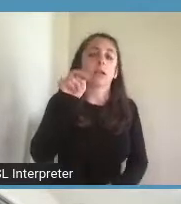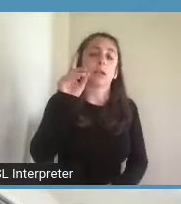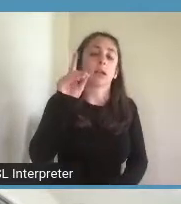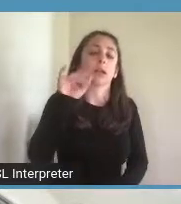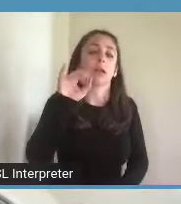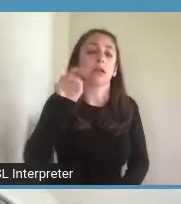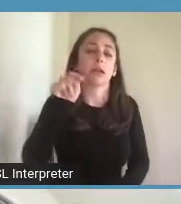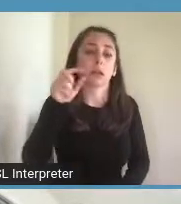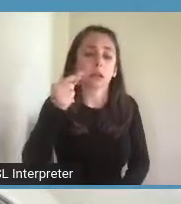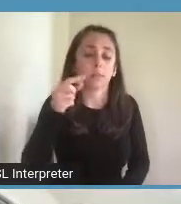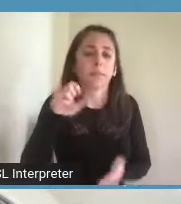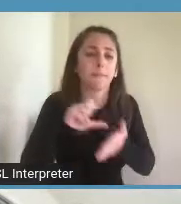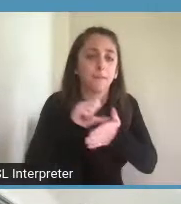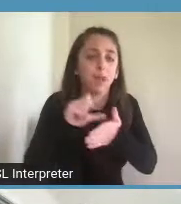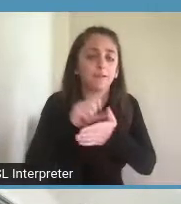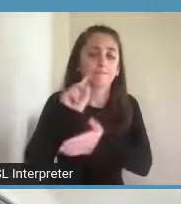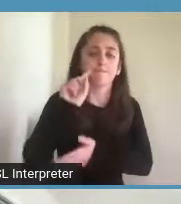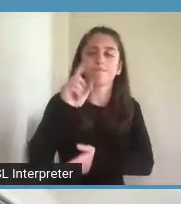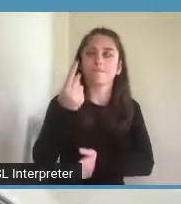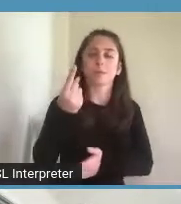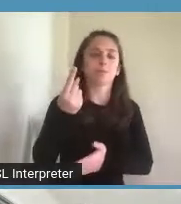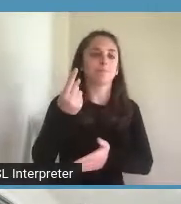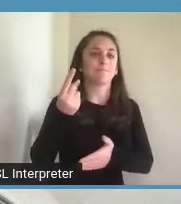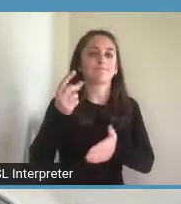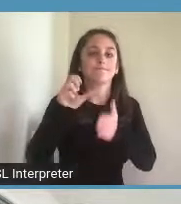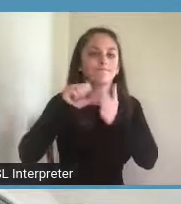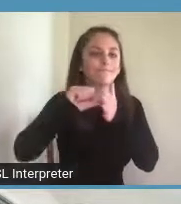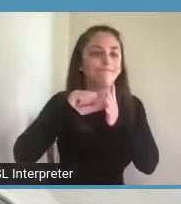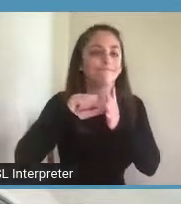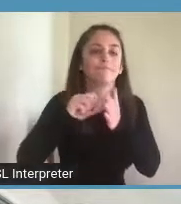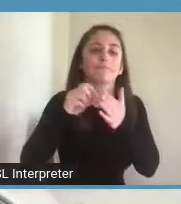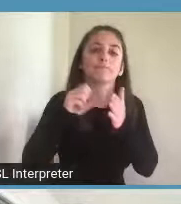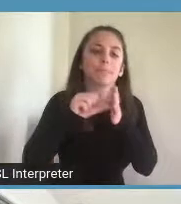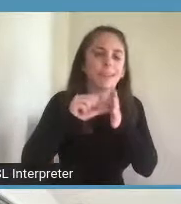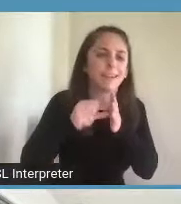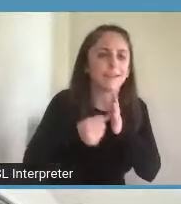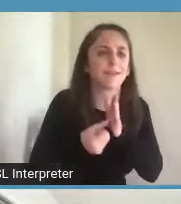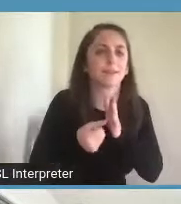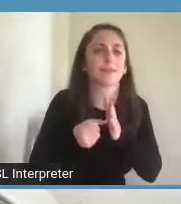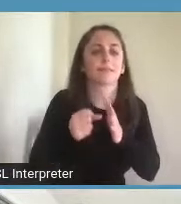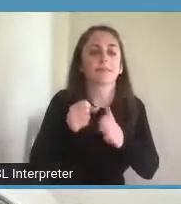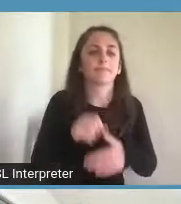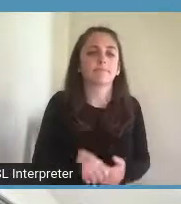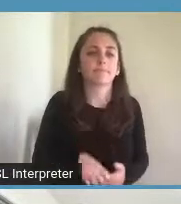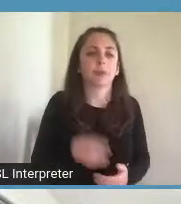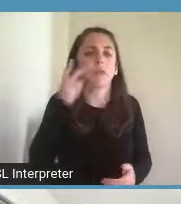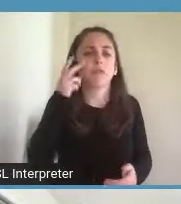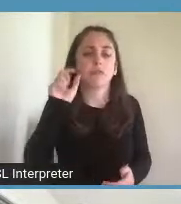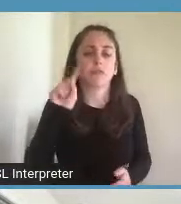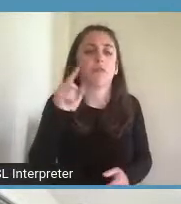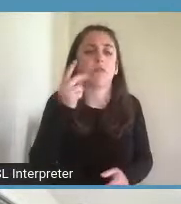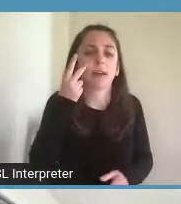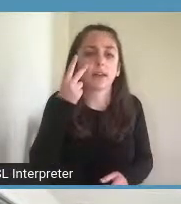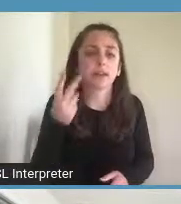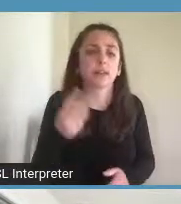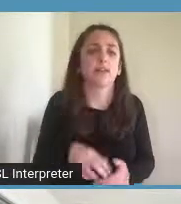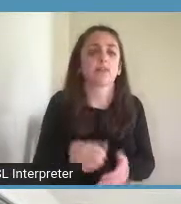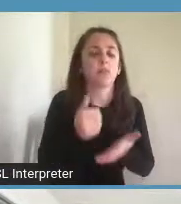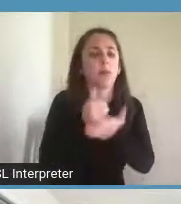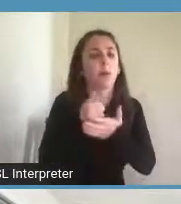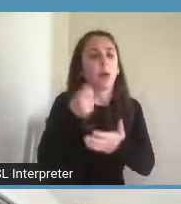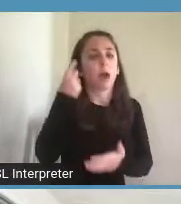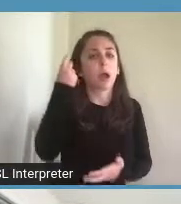you. So again, lots of different ways to kind of look at data, and this helps me understand, okay,